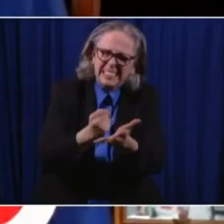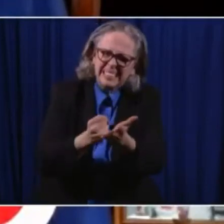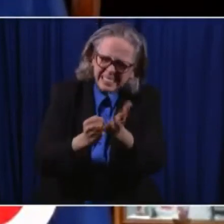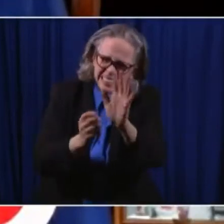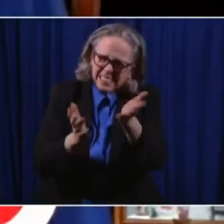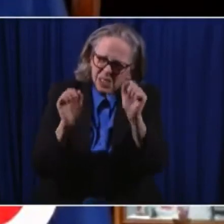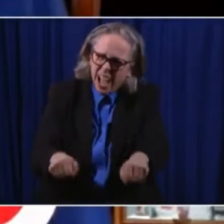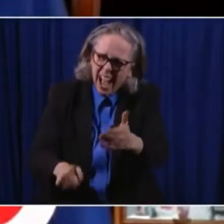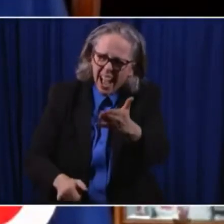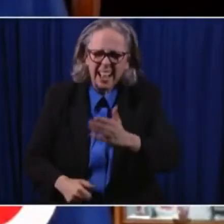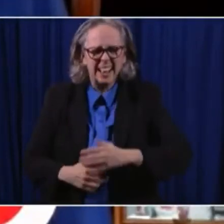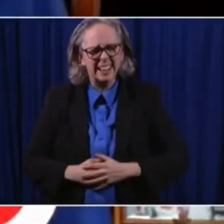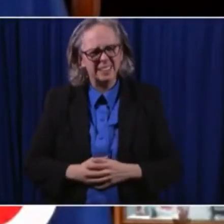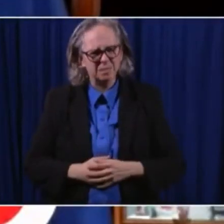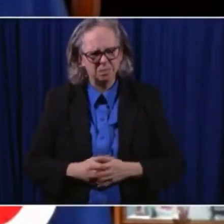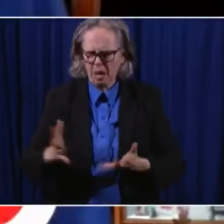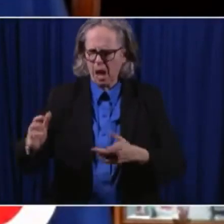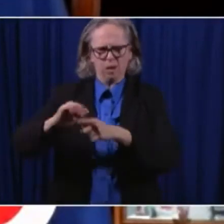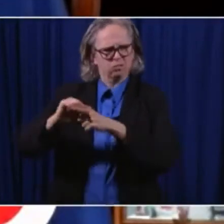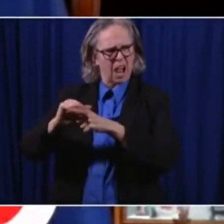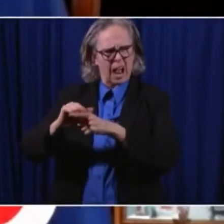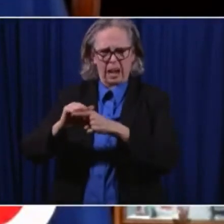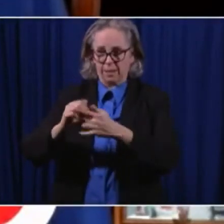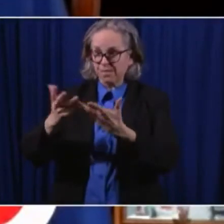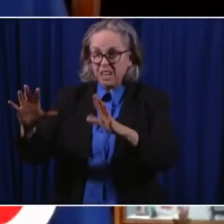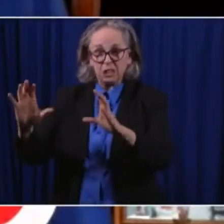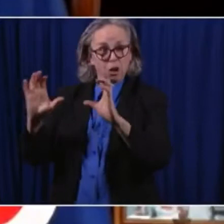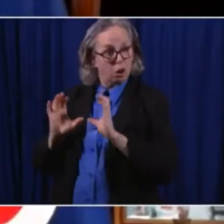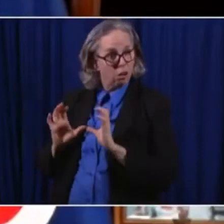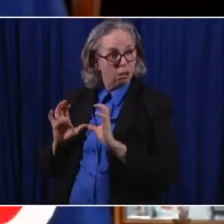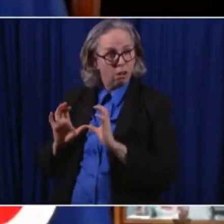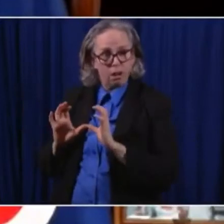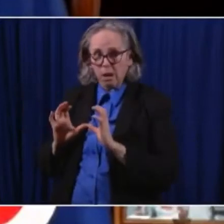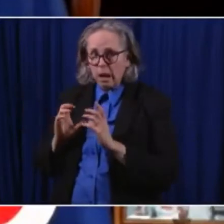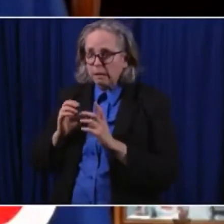in weeks. You should visit, if you're interested,